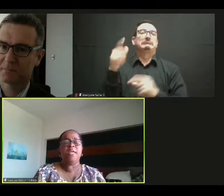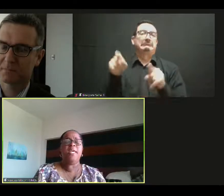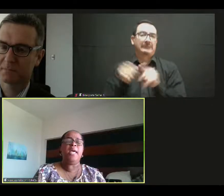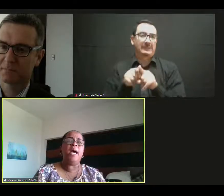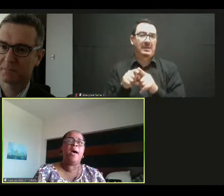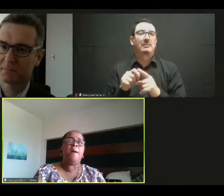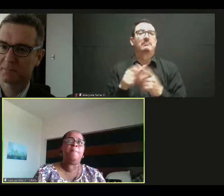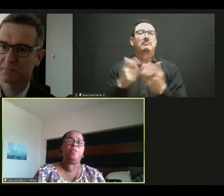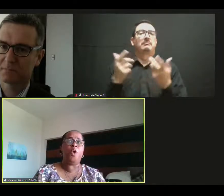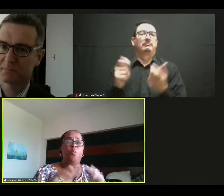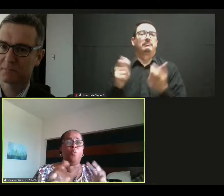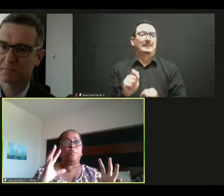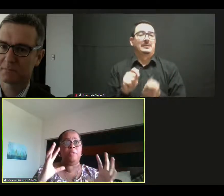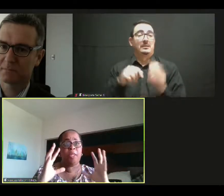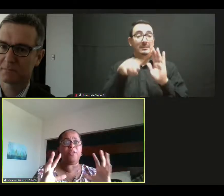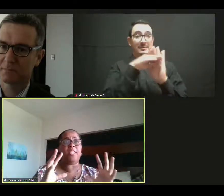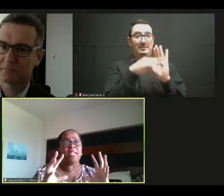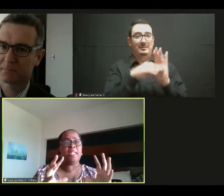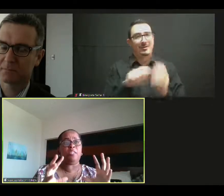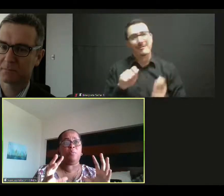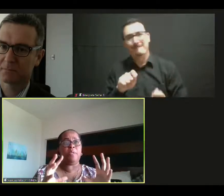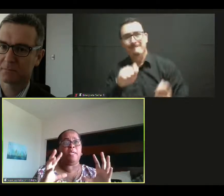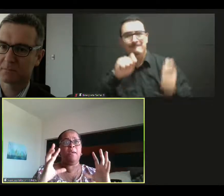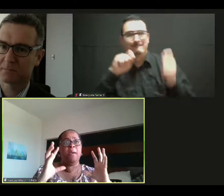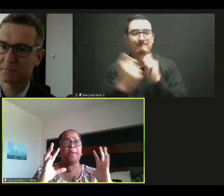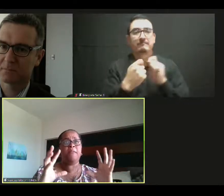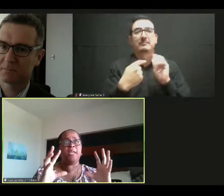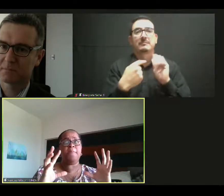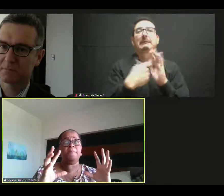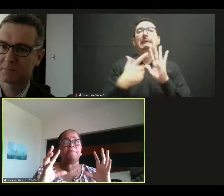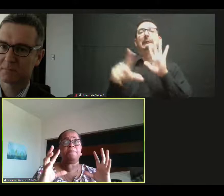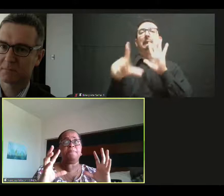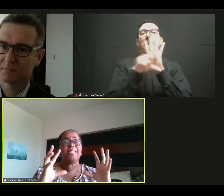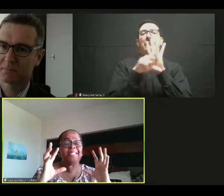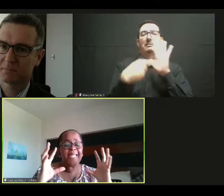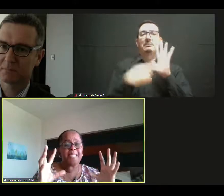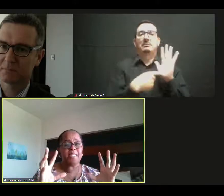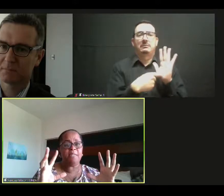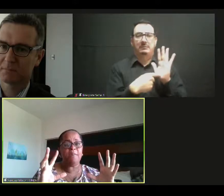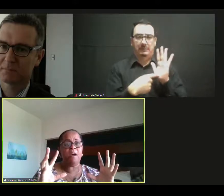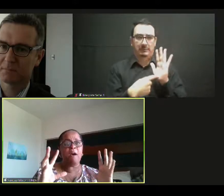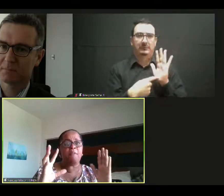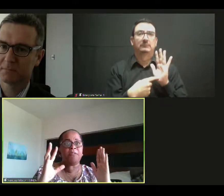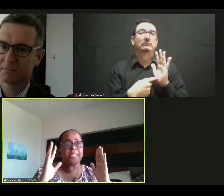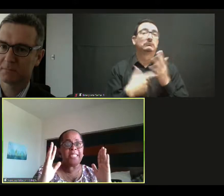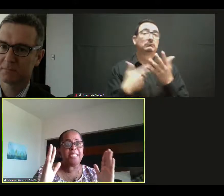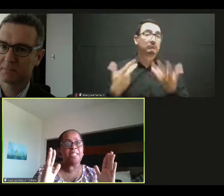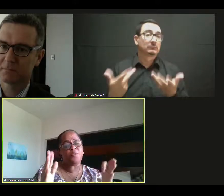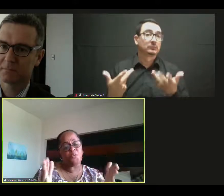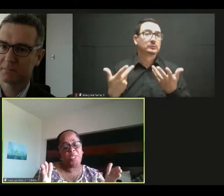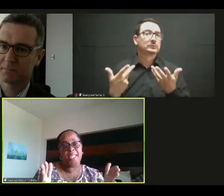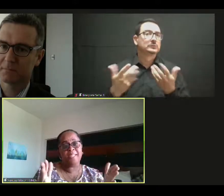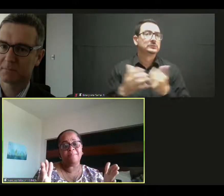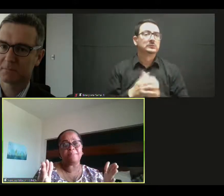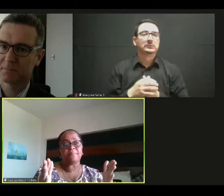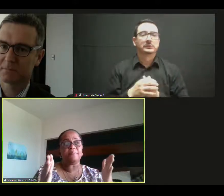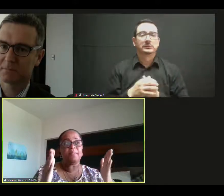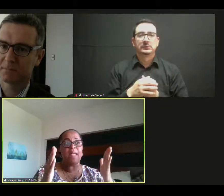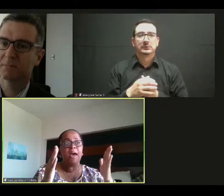itself. So we definitely need to be very sensitive of signaling